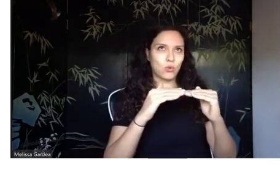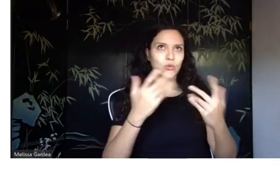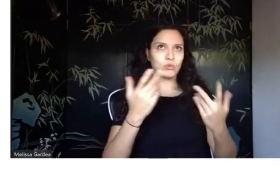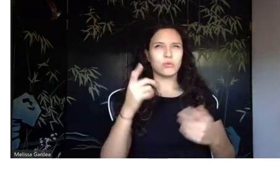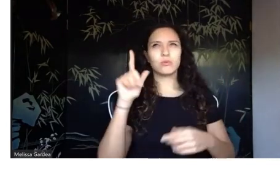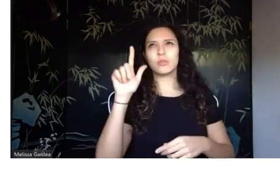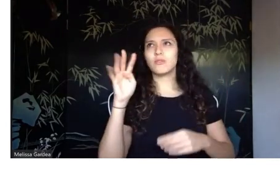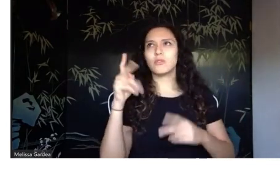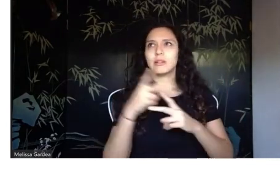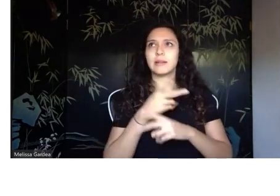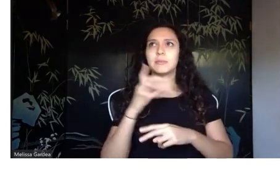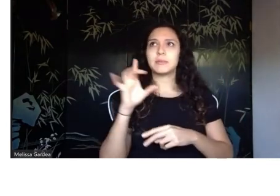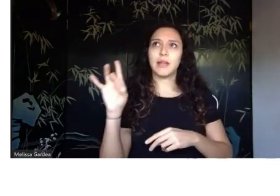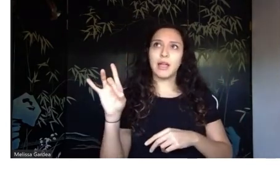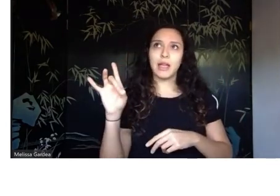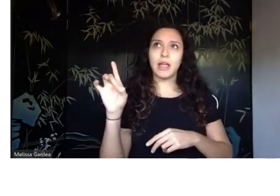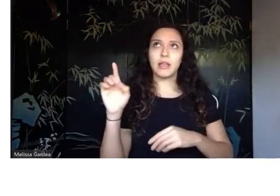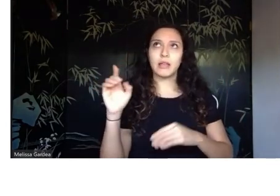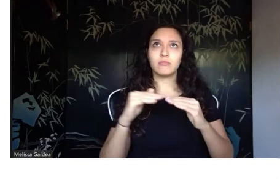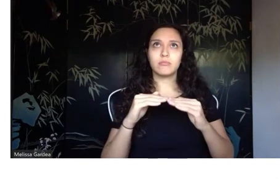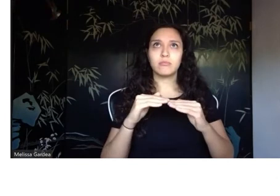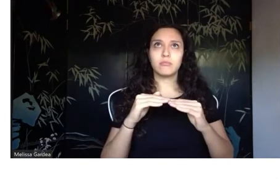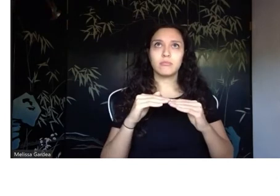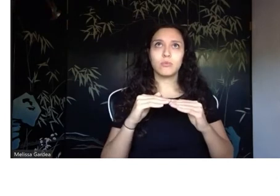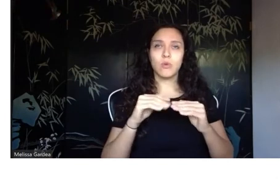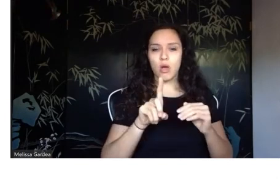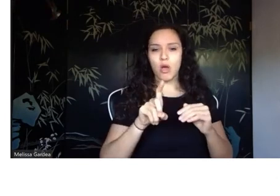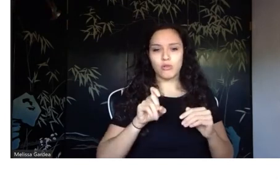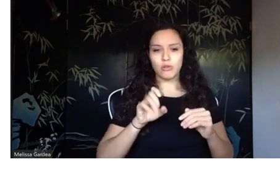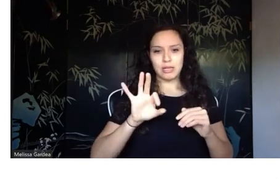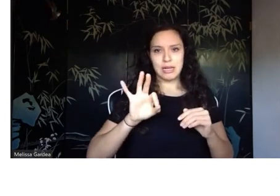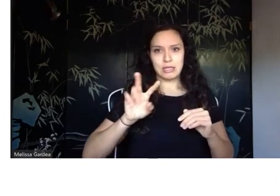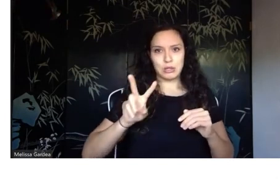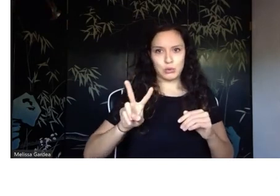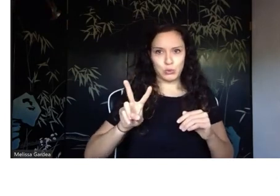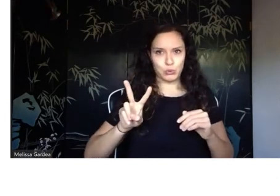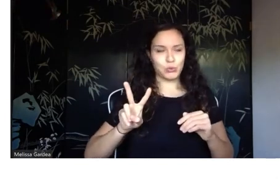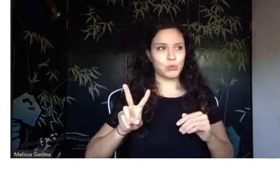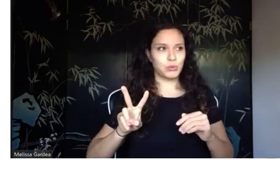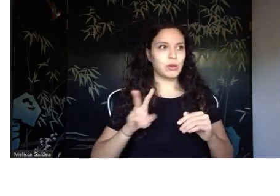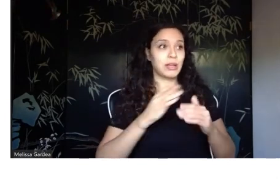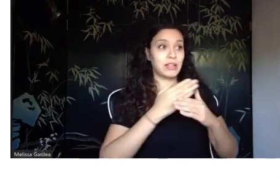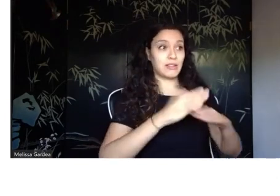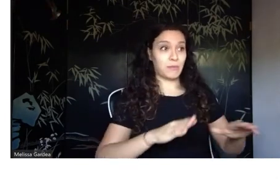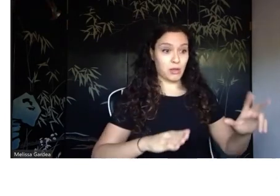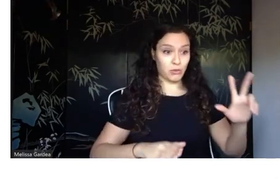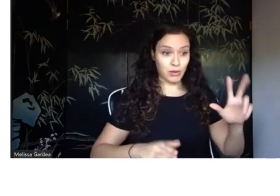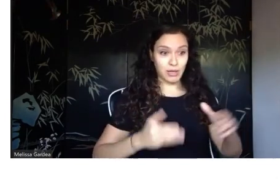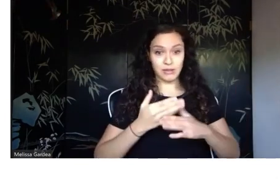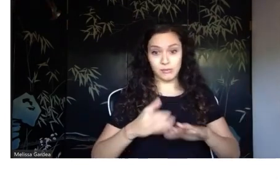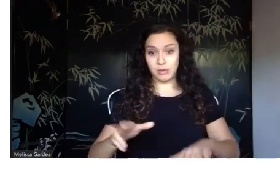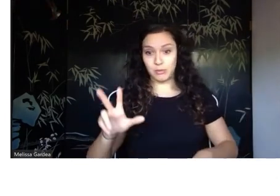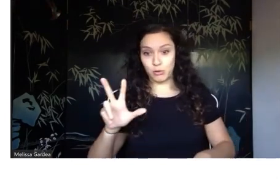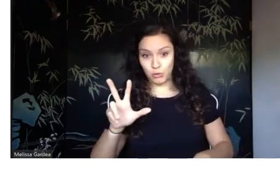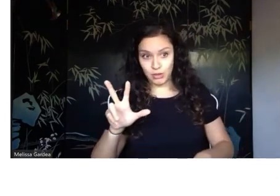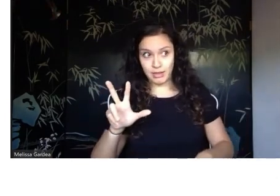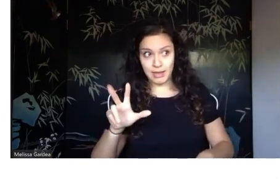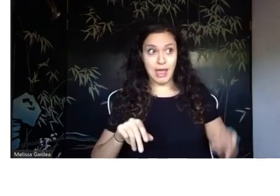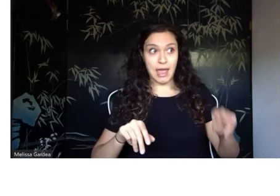times m. 3m equals, so 24 times 8 is